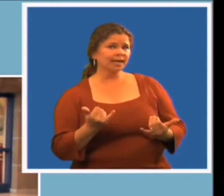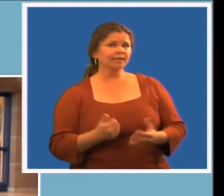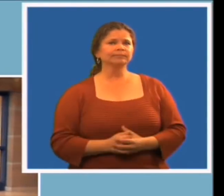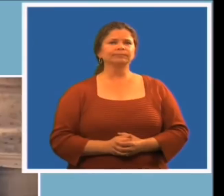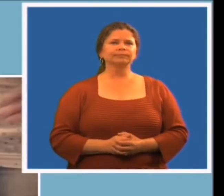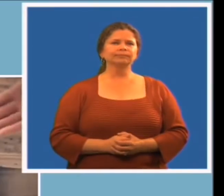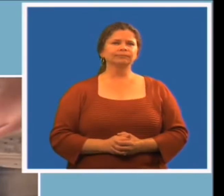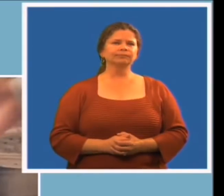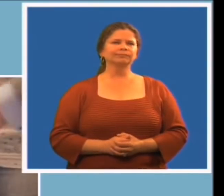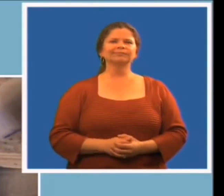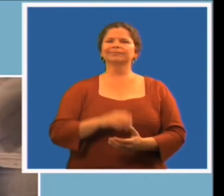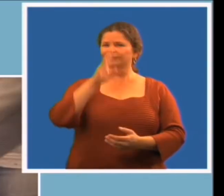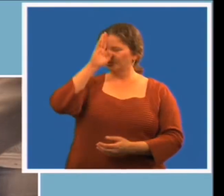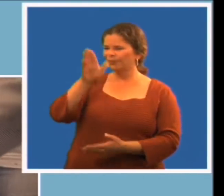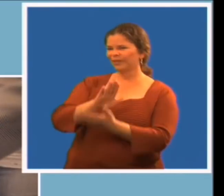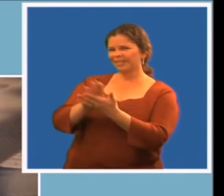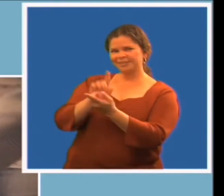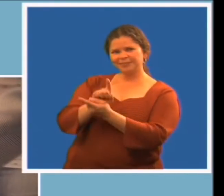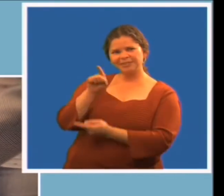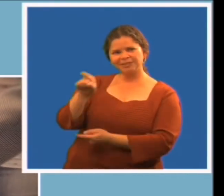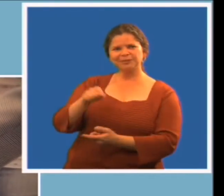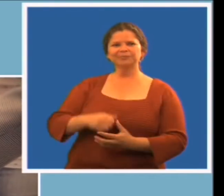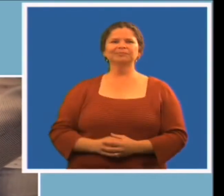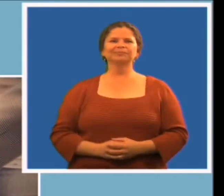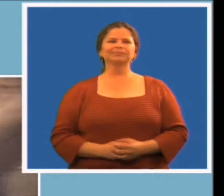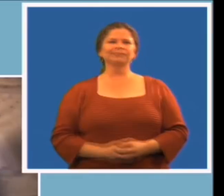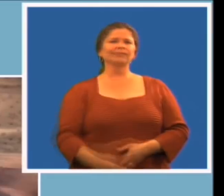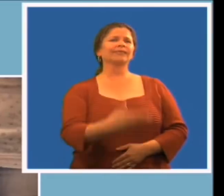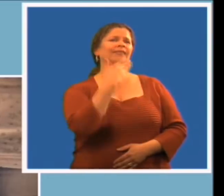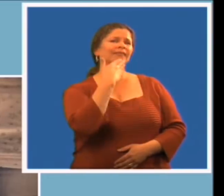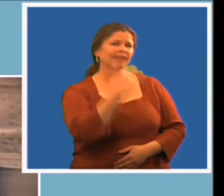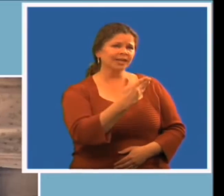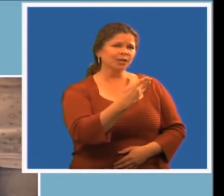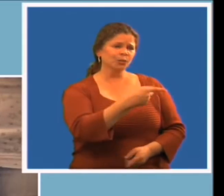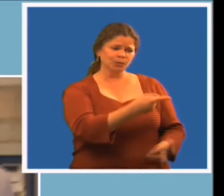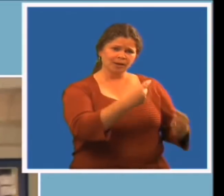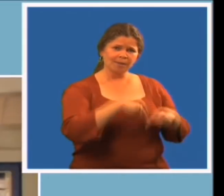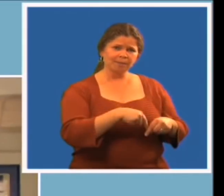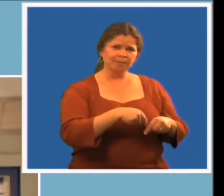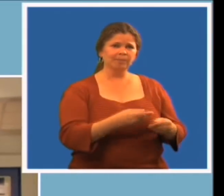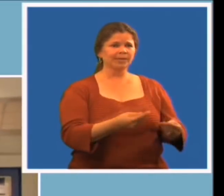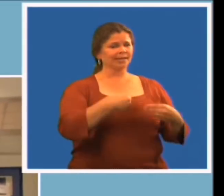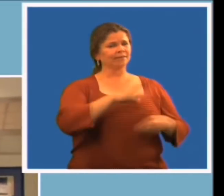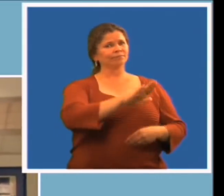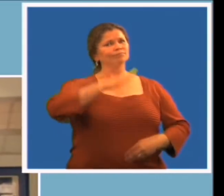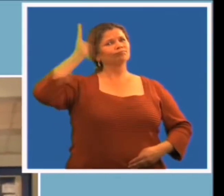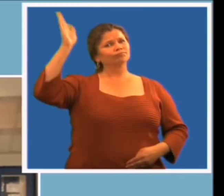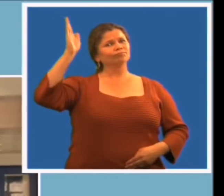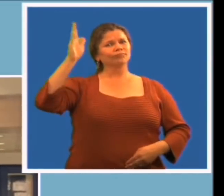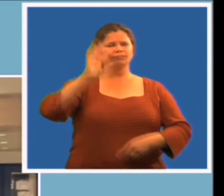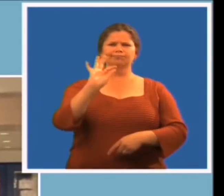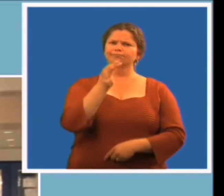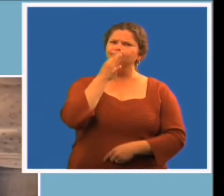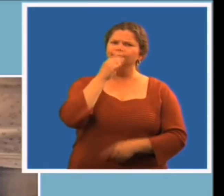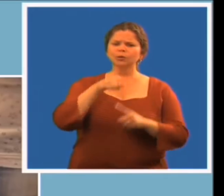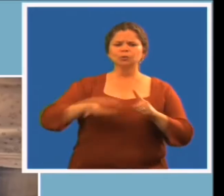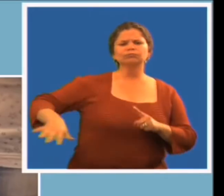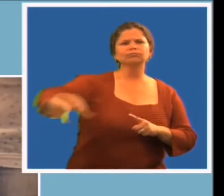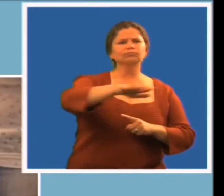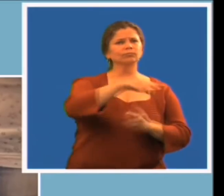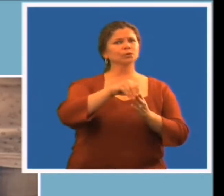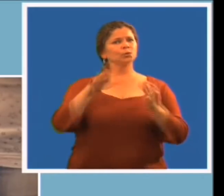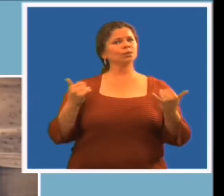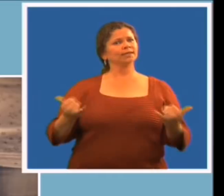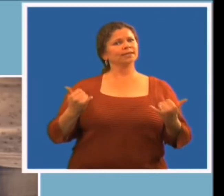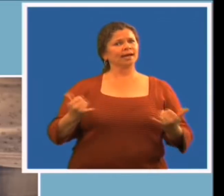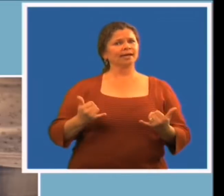Hello, Mr. Aruda. Welcome to our school today. Hello, Mr. Farrell. Nice to meet you. Thanks for being here today and sharing your expertise